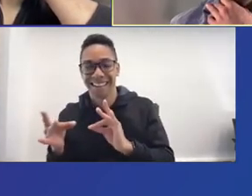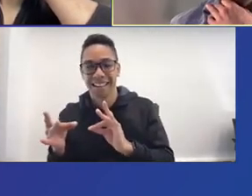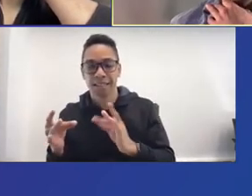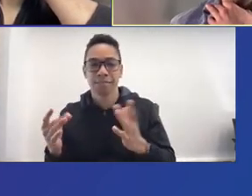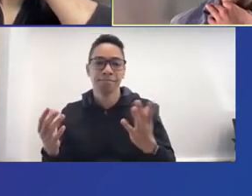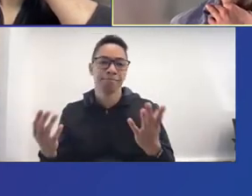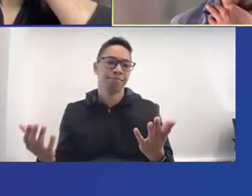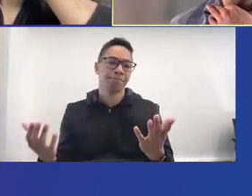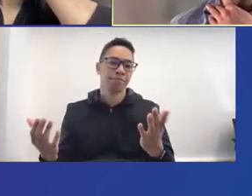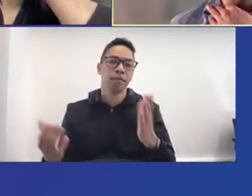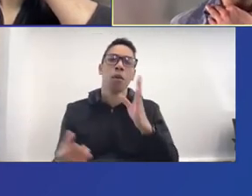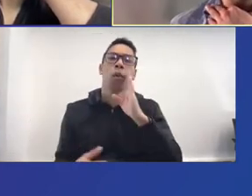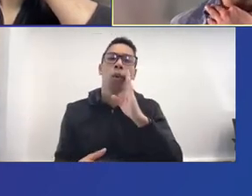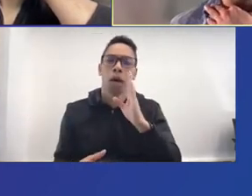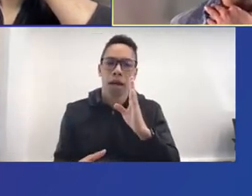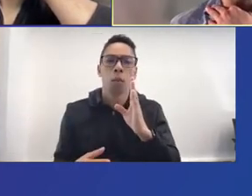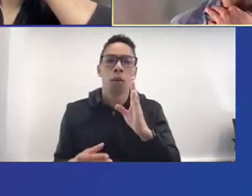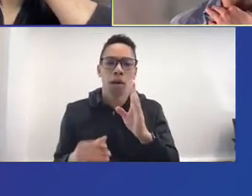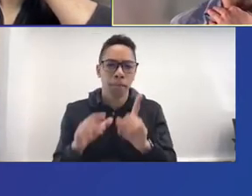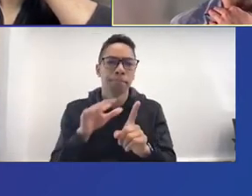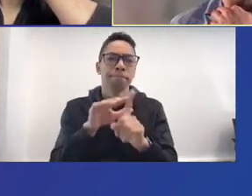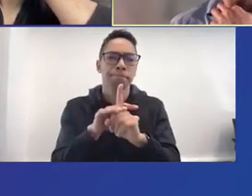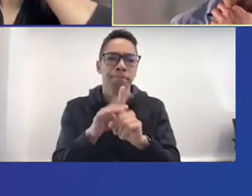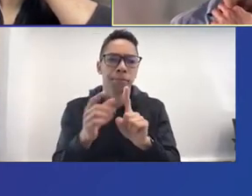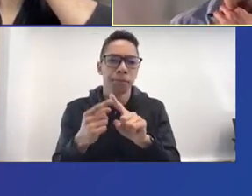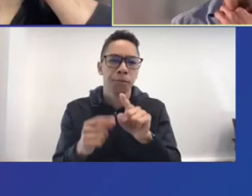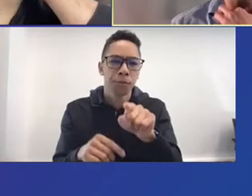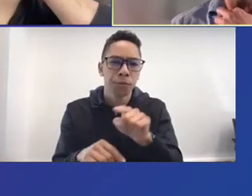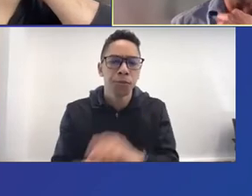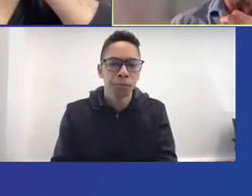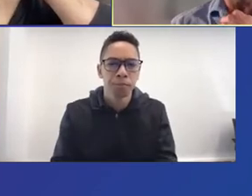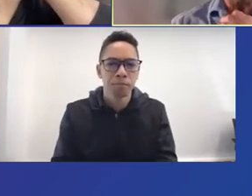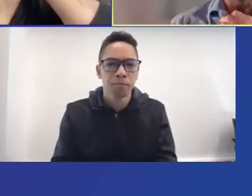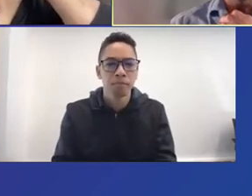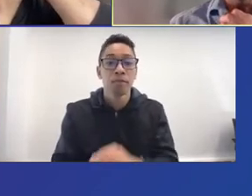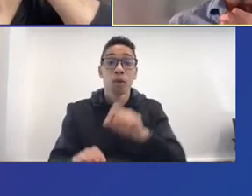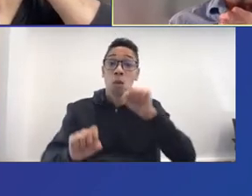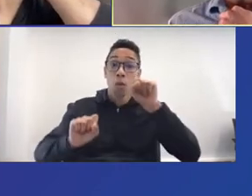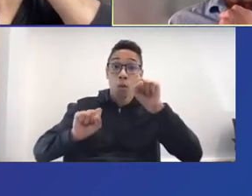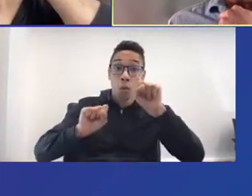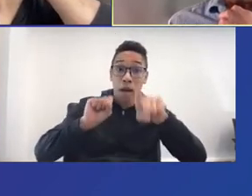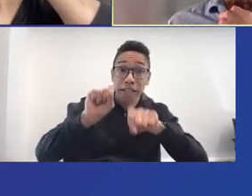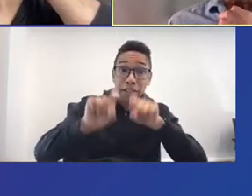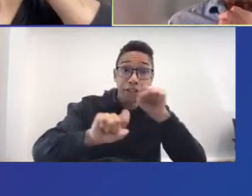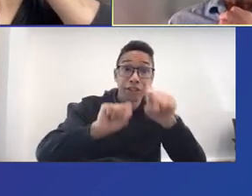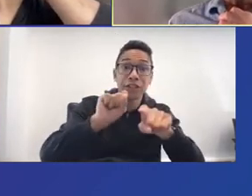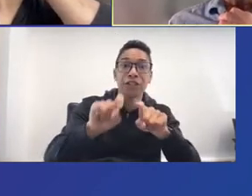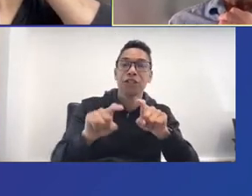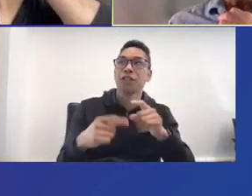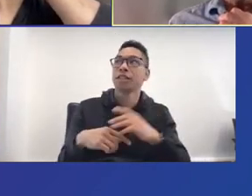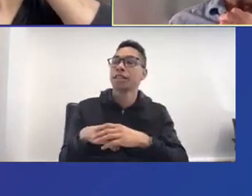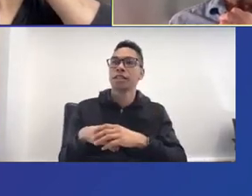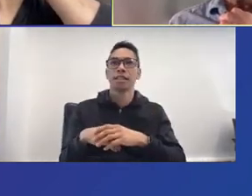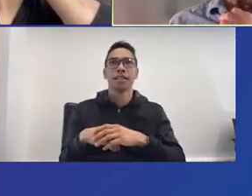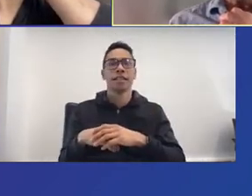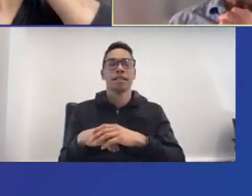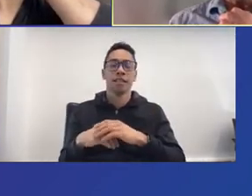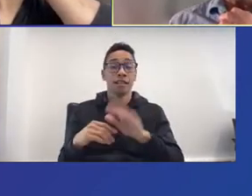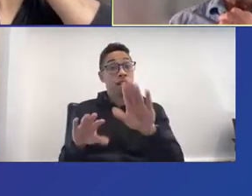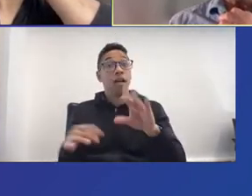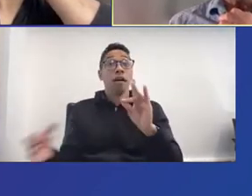that it comes to you. And that the questions, the speaking back to